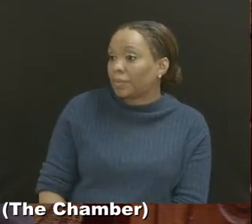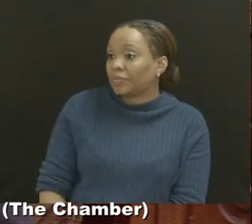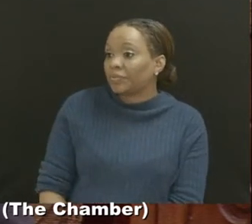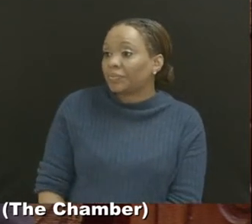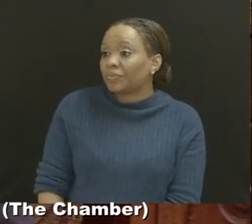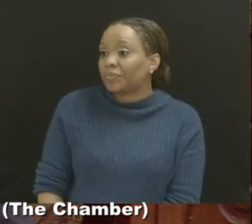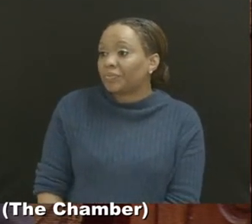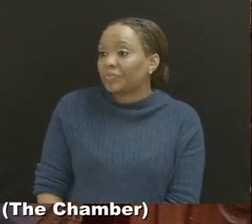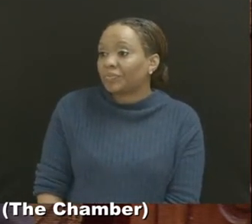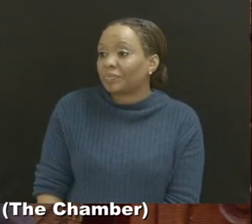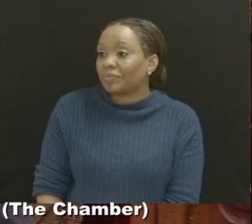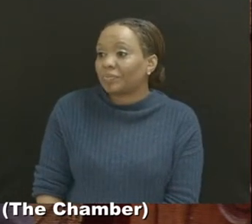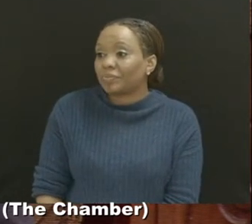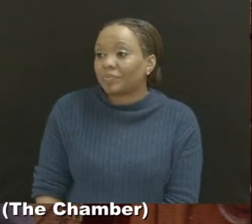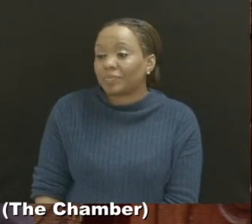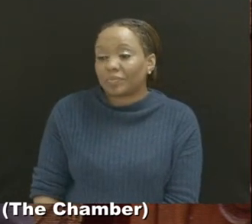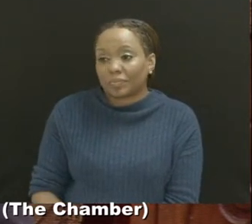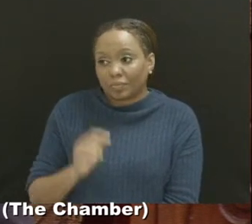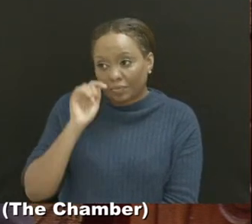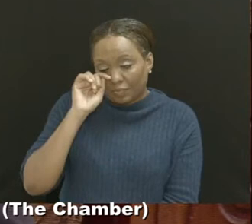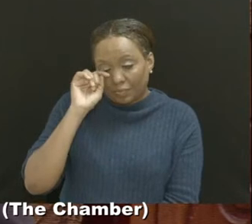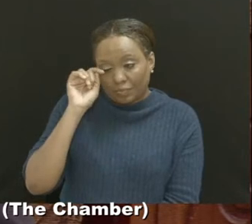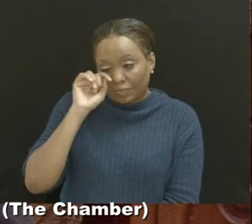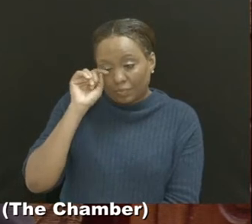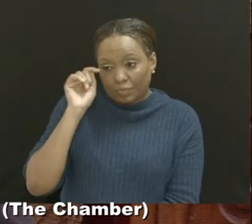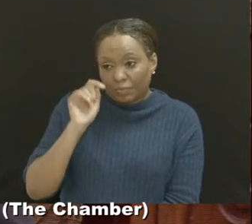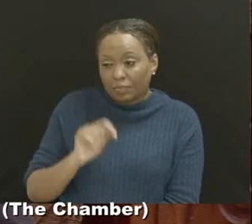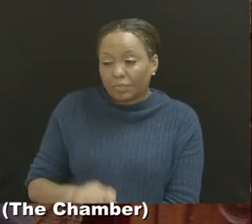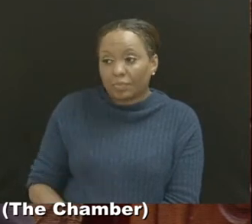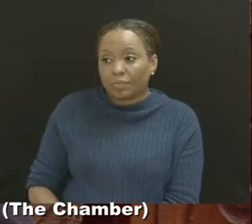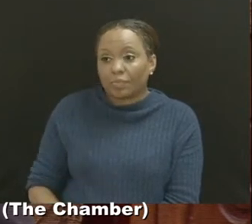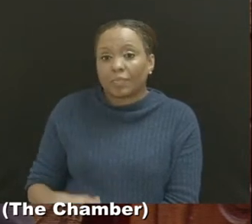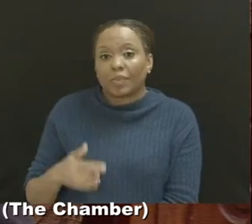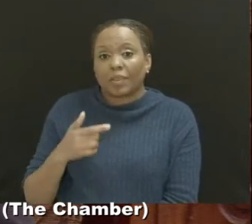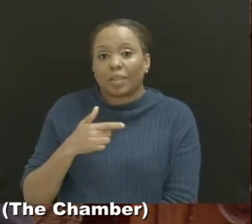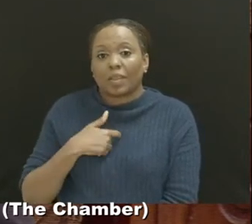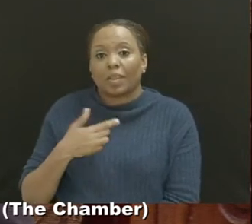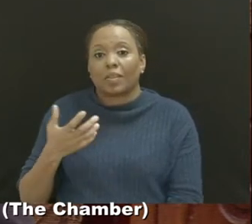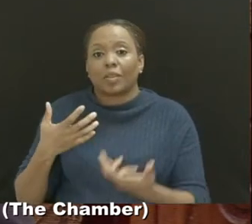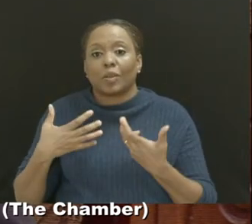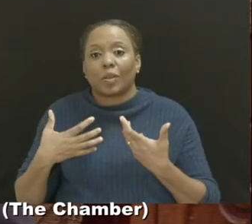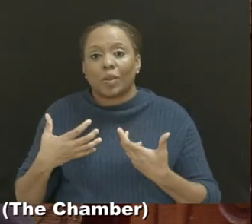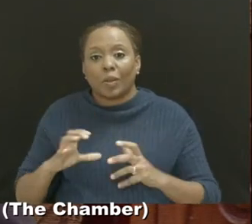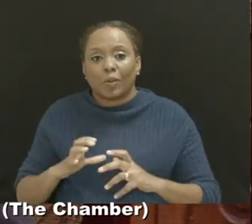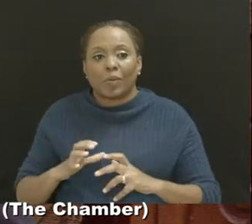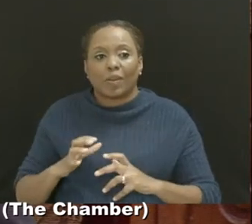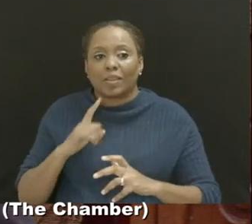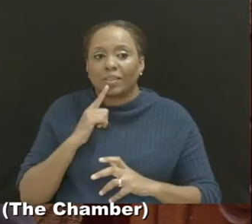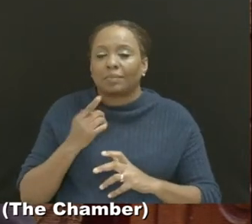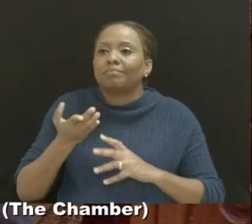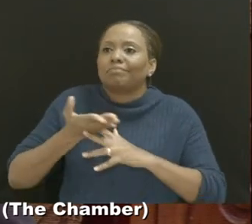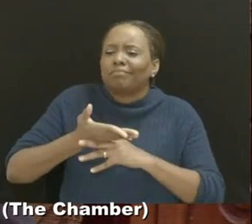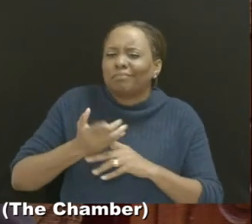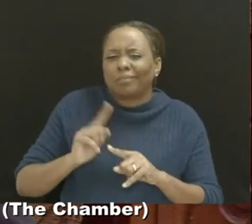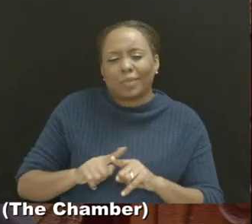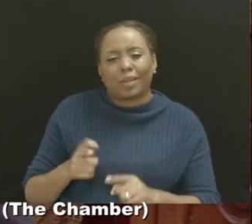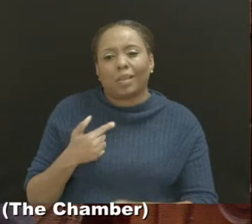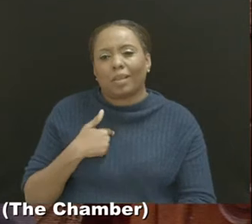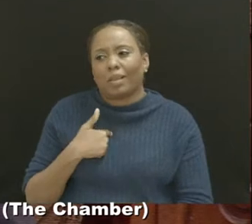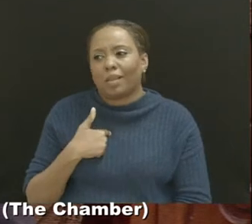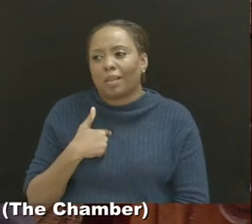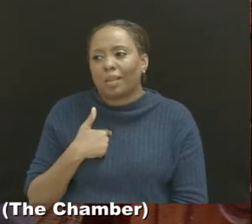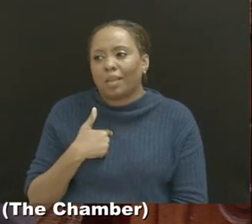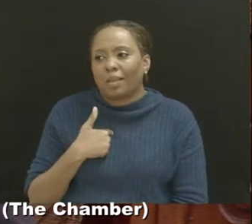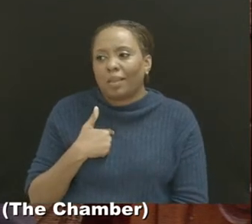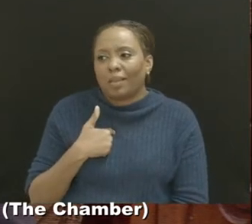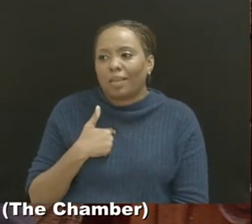And while I don't want to gild a lily, let me myself say that I know